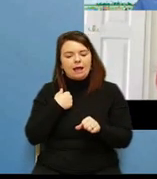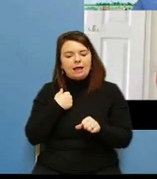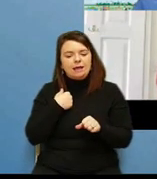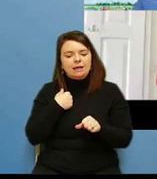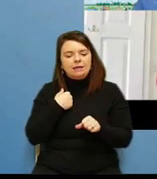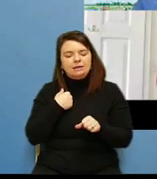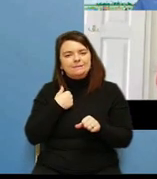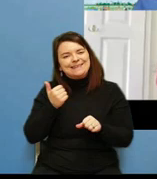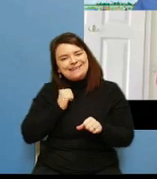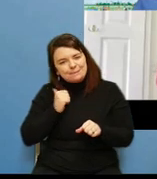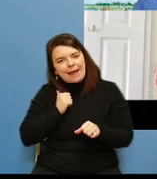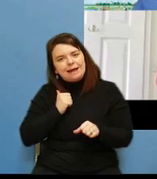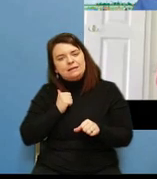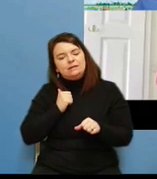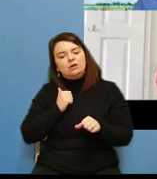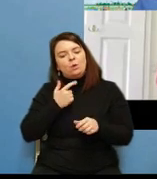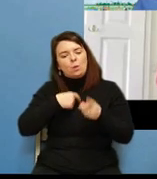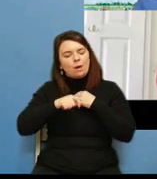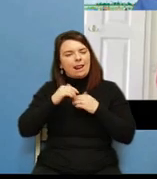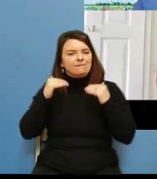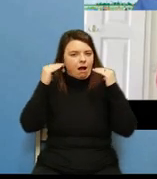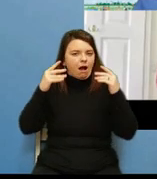CCGs. So I suspect we'll have a higher